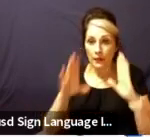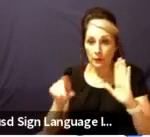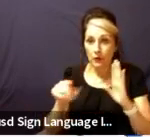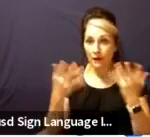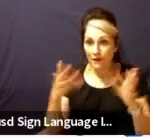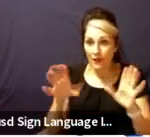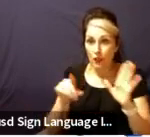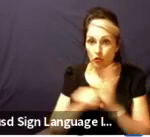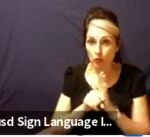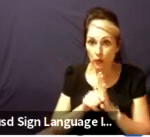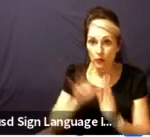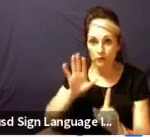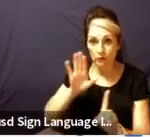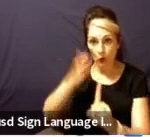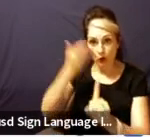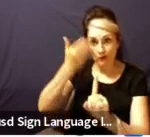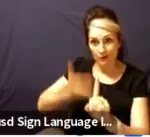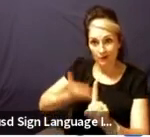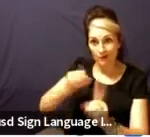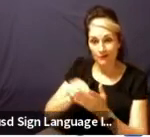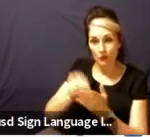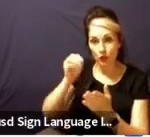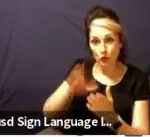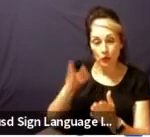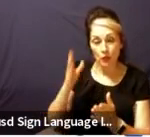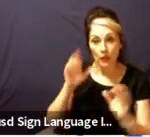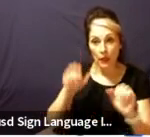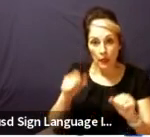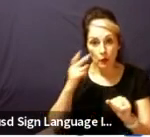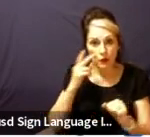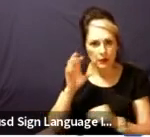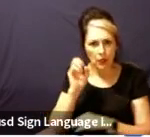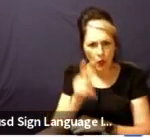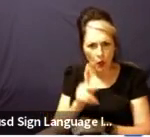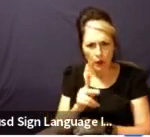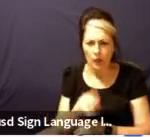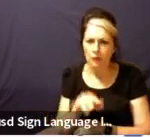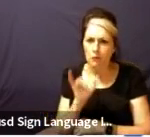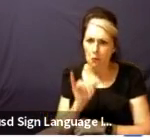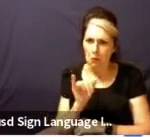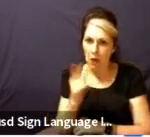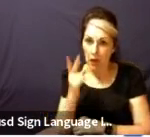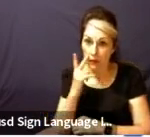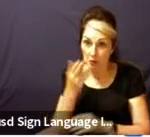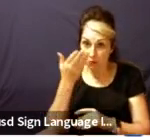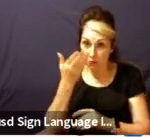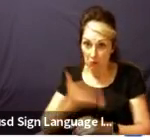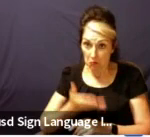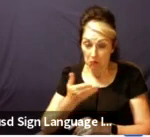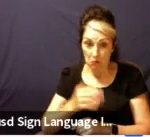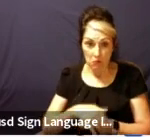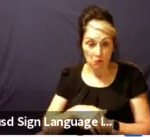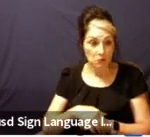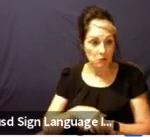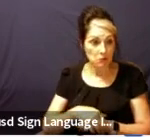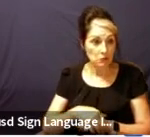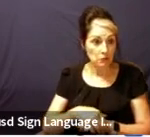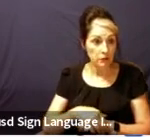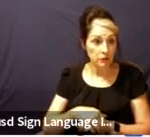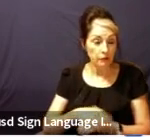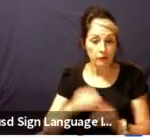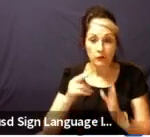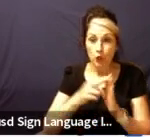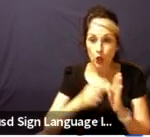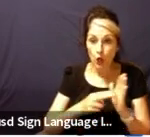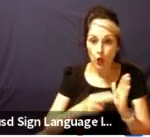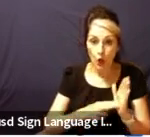for your student. And you'll be able to see, okay, like this first assignment here, notes, this particular